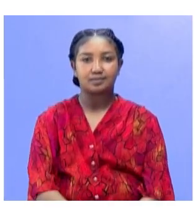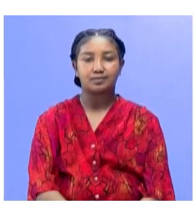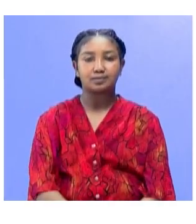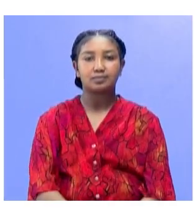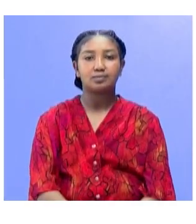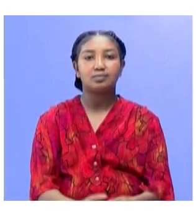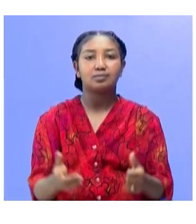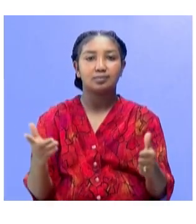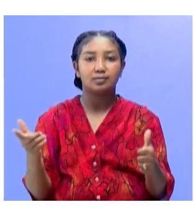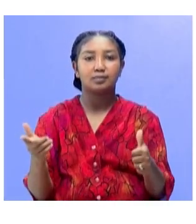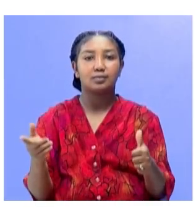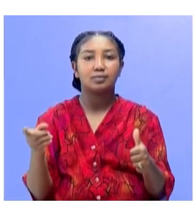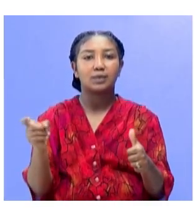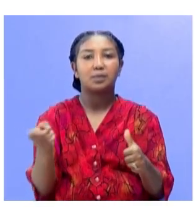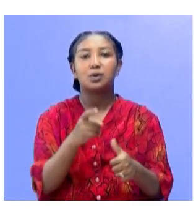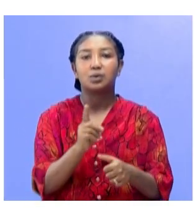become what?